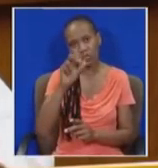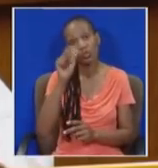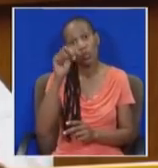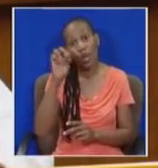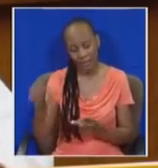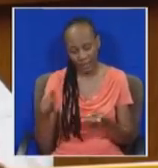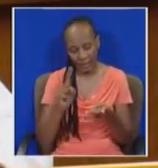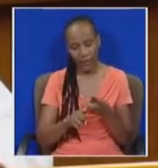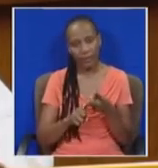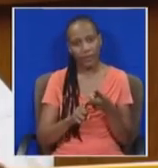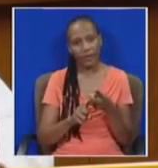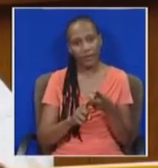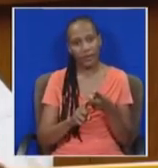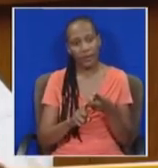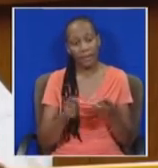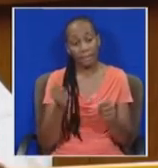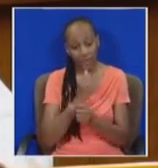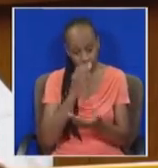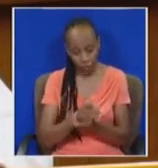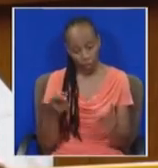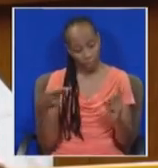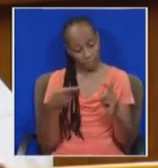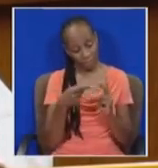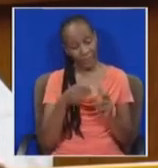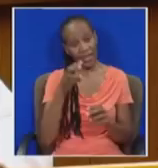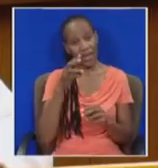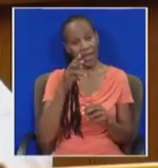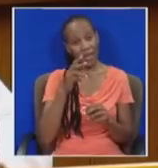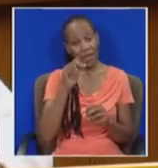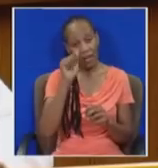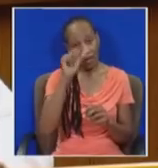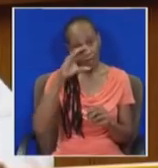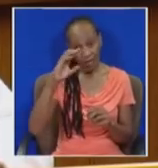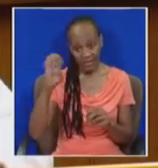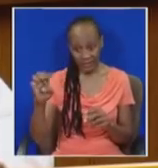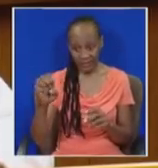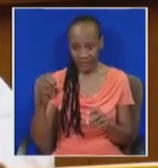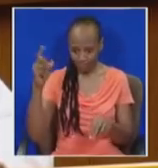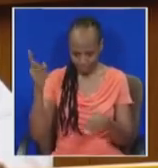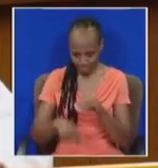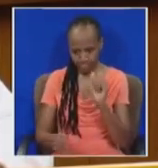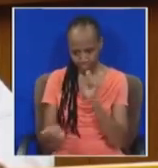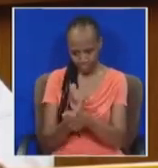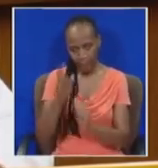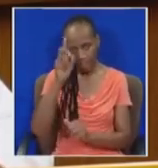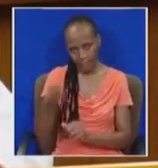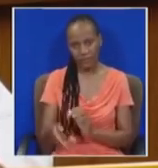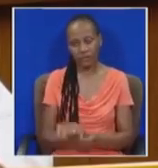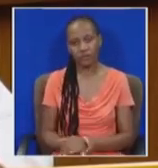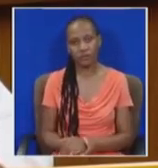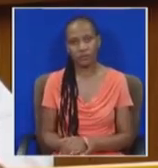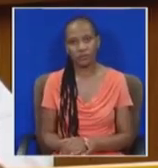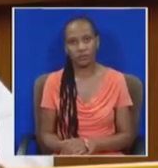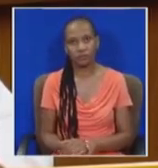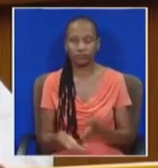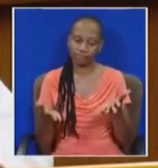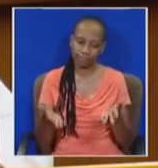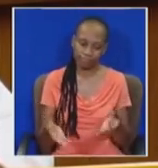Magashule must be charged and prosecuted, top 6 or not. Then, honourable